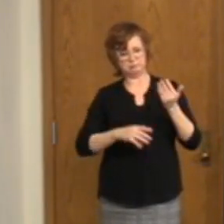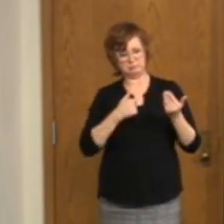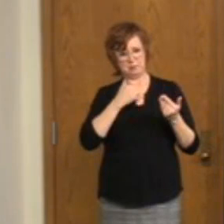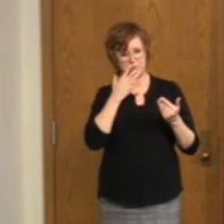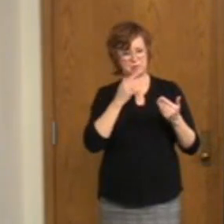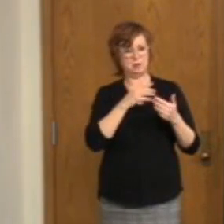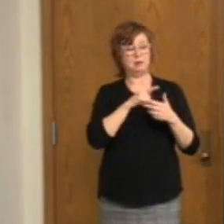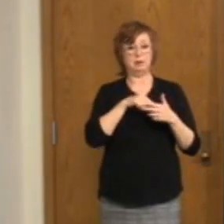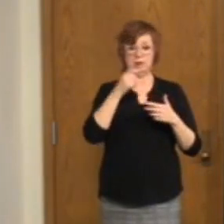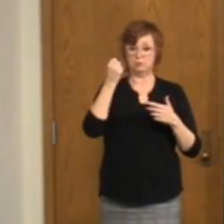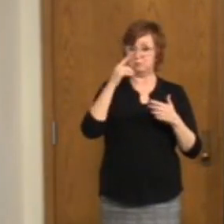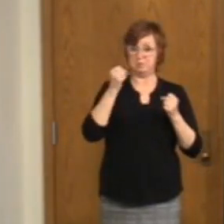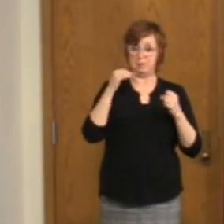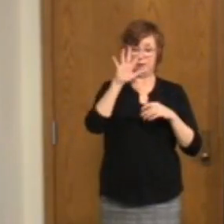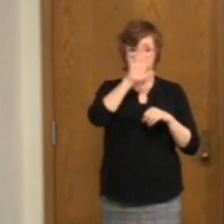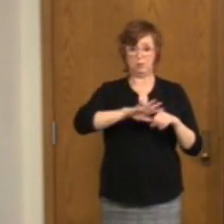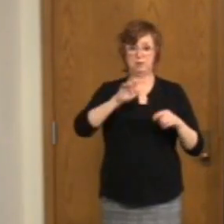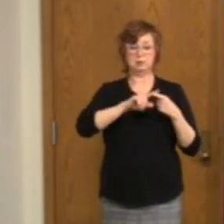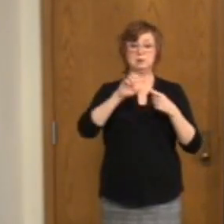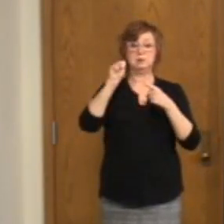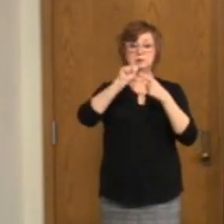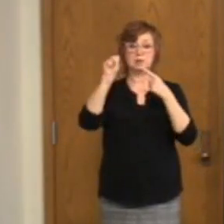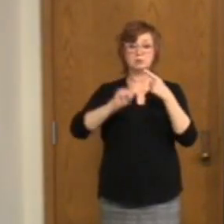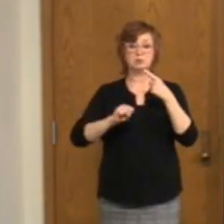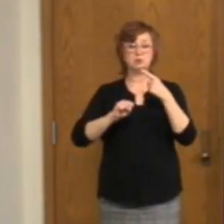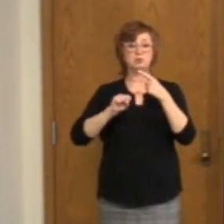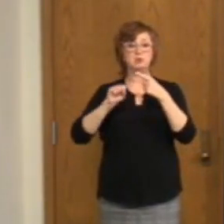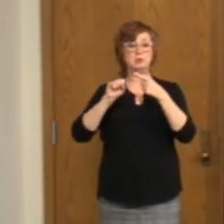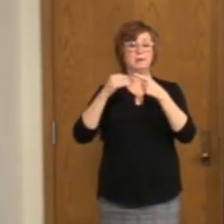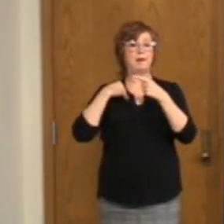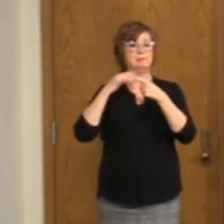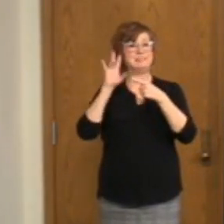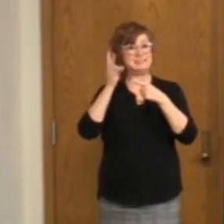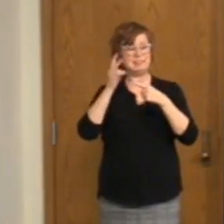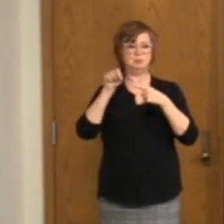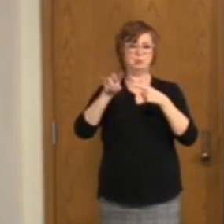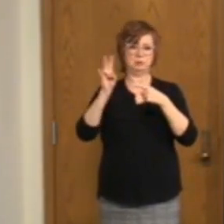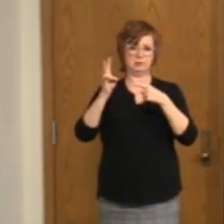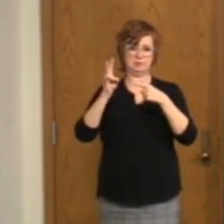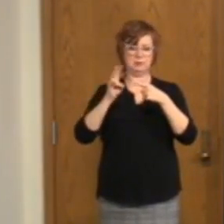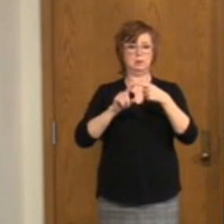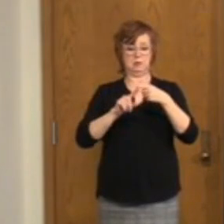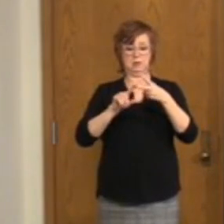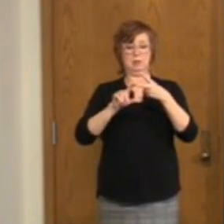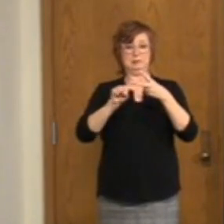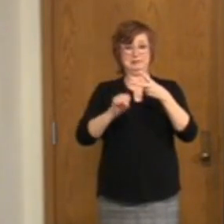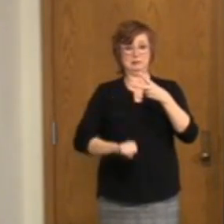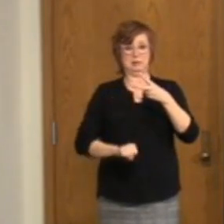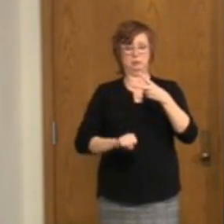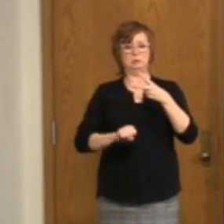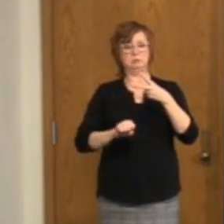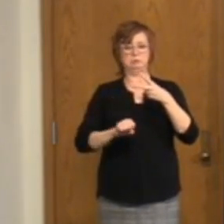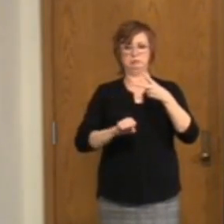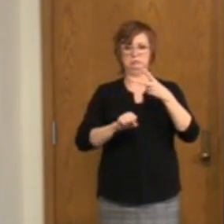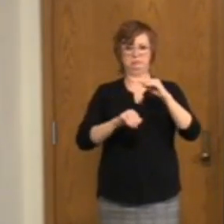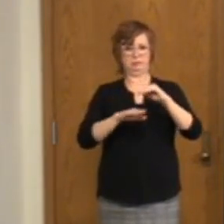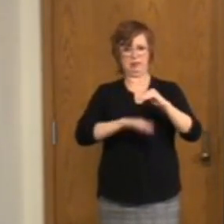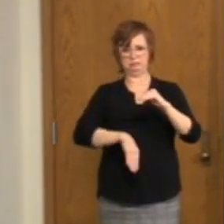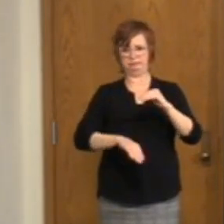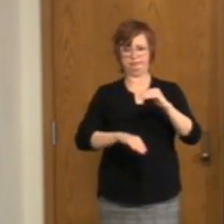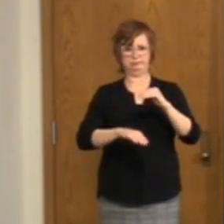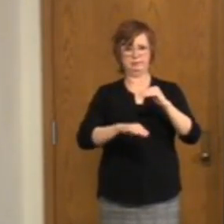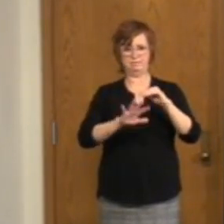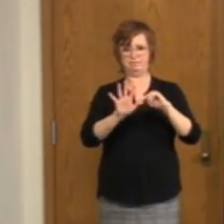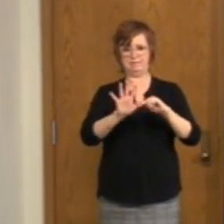level. So for example, Saskatoon is at 7.7. Most of the rural south is at less than 5. Test